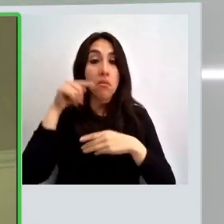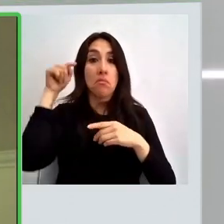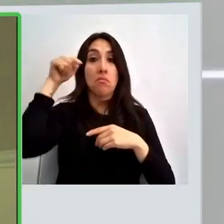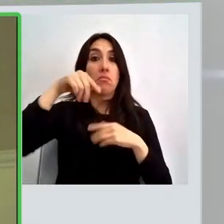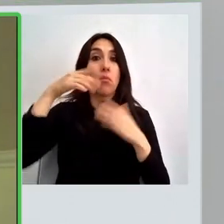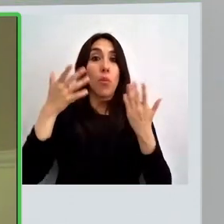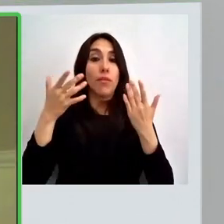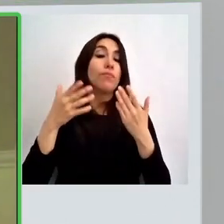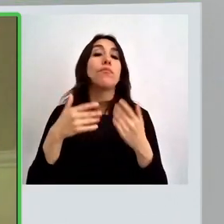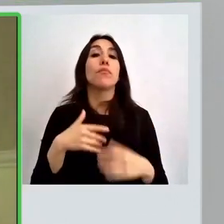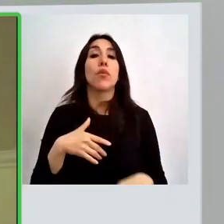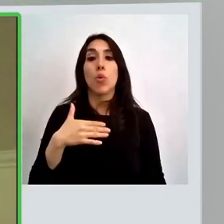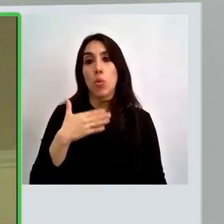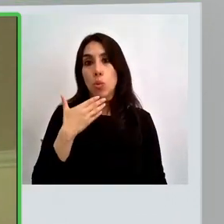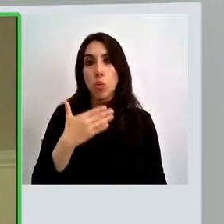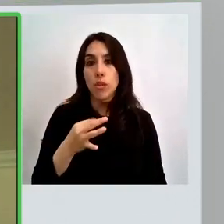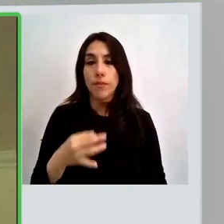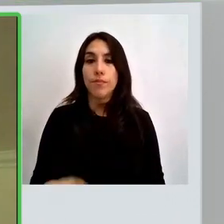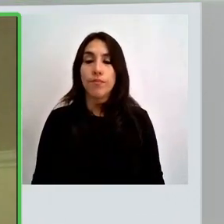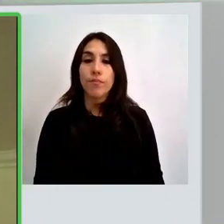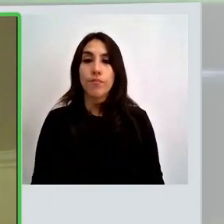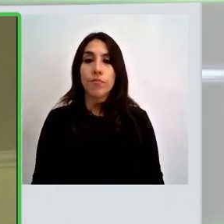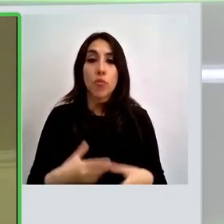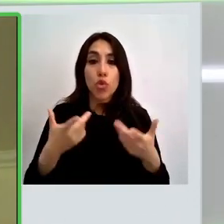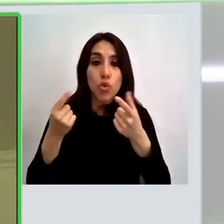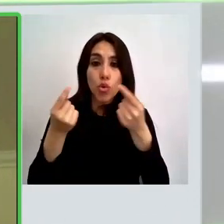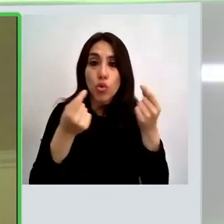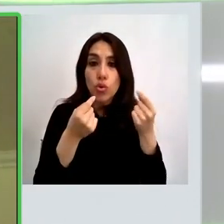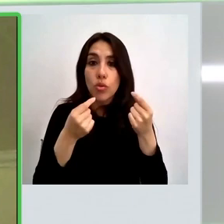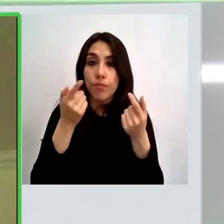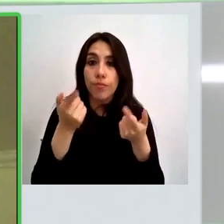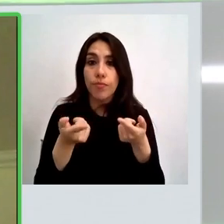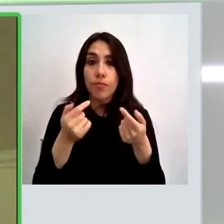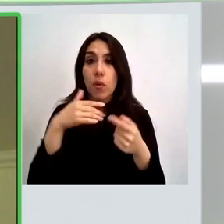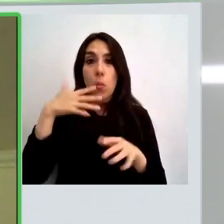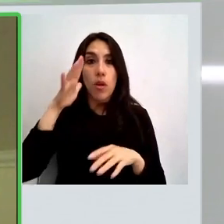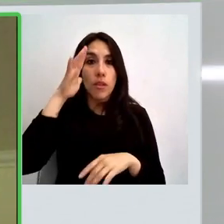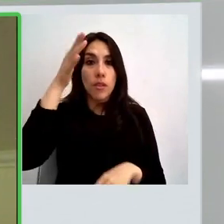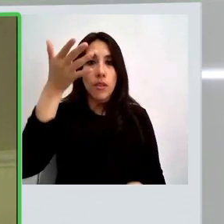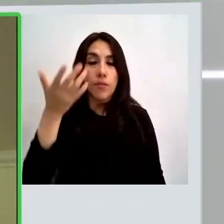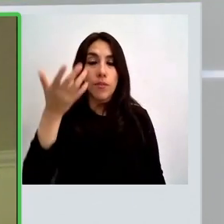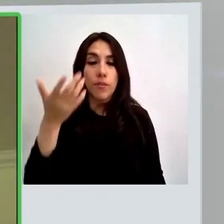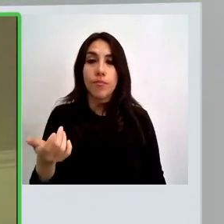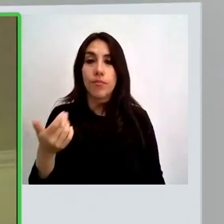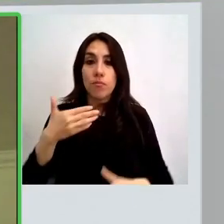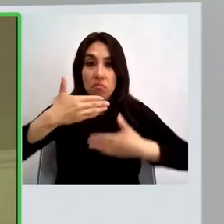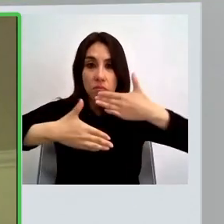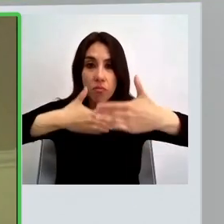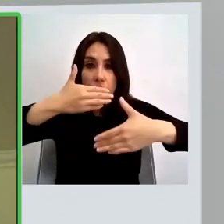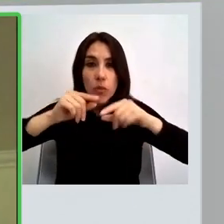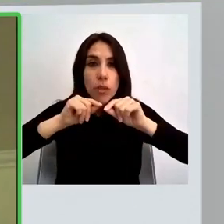did better than companies that didn't. We had a big study done here in the United States